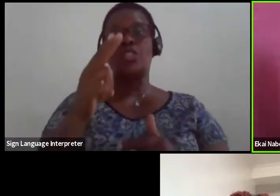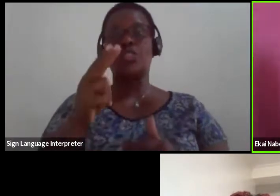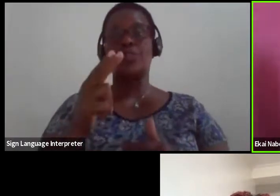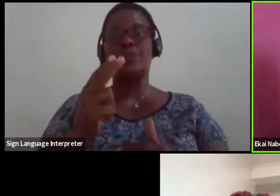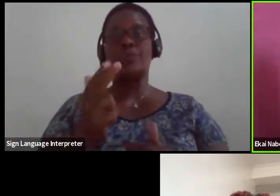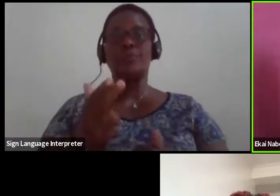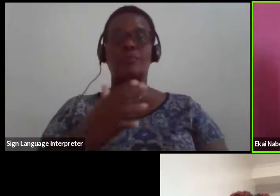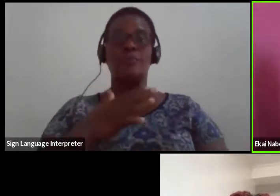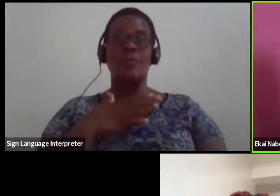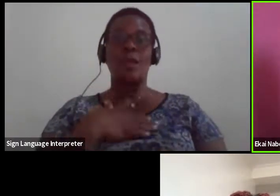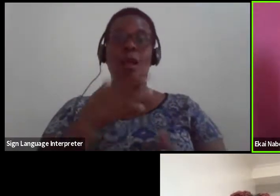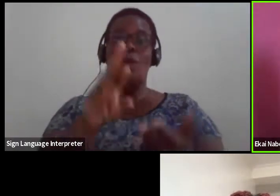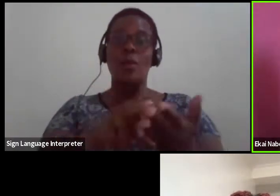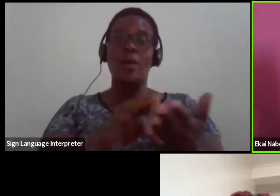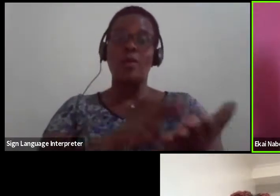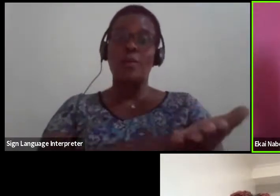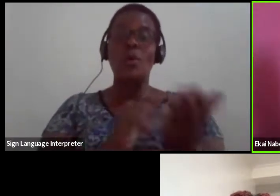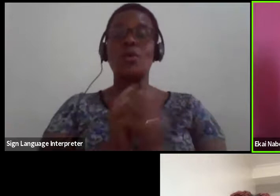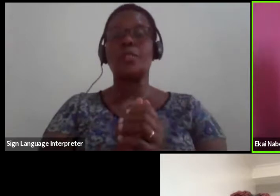report.